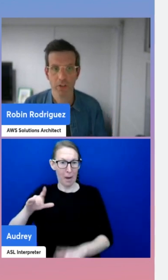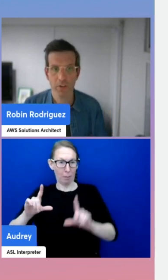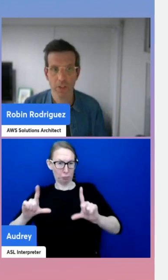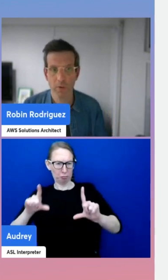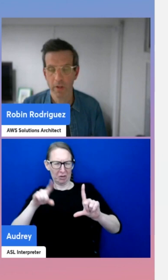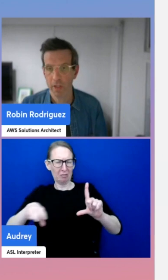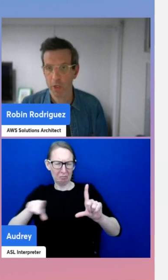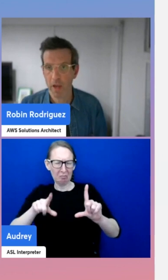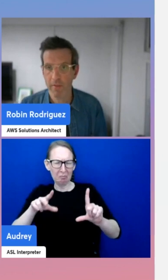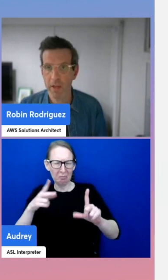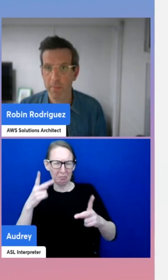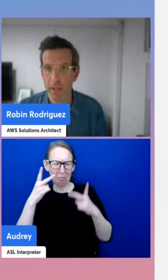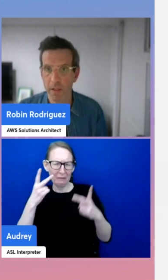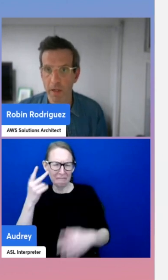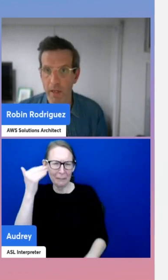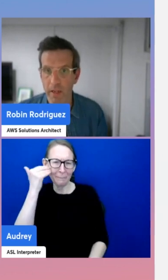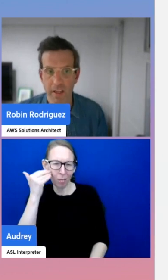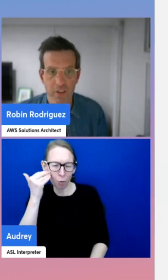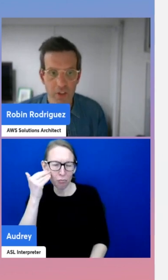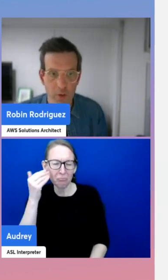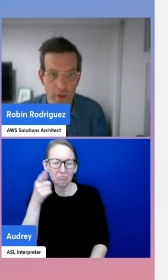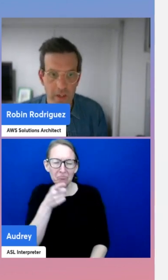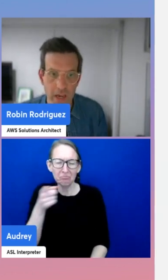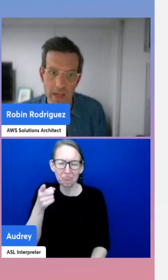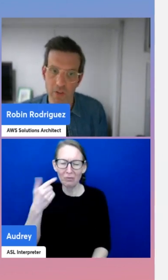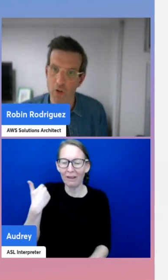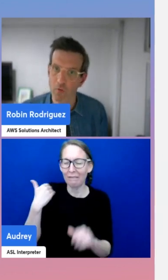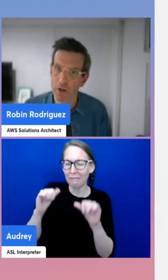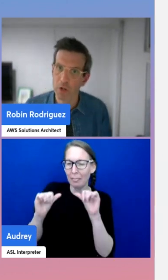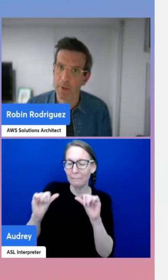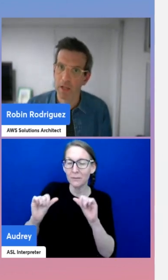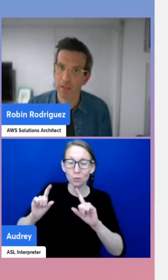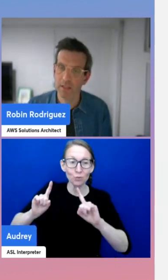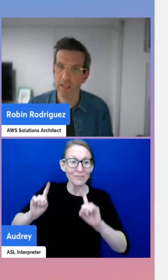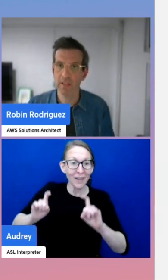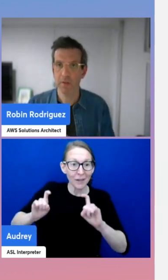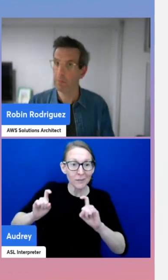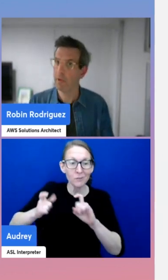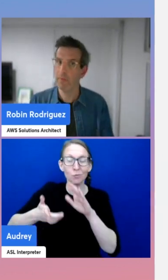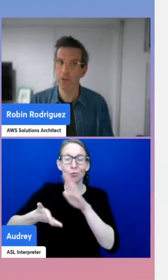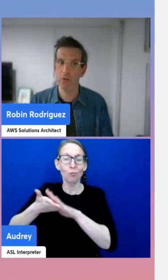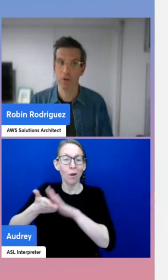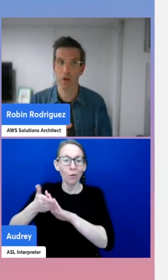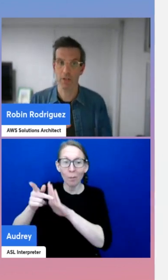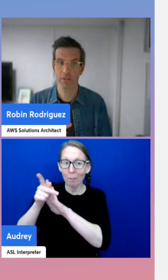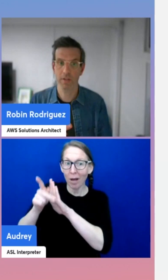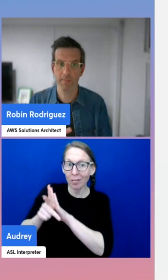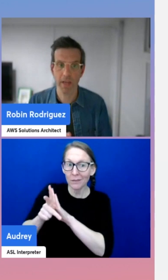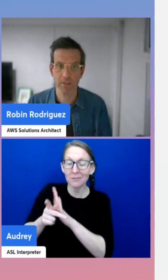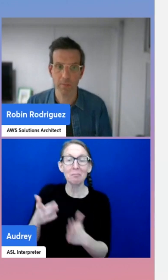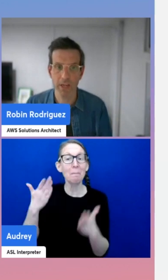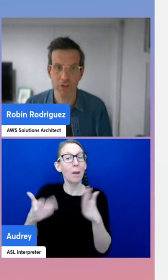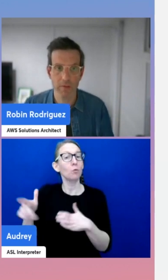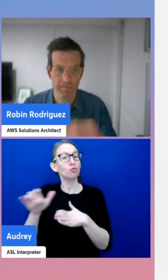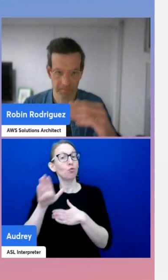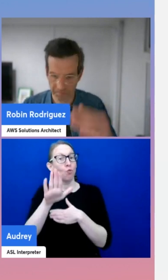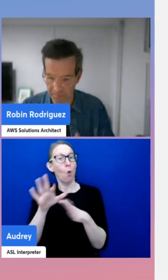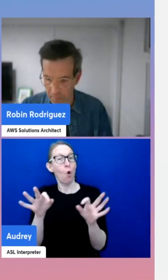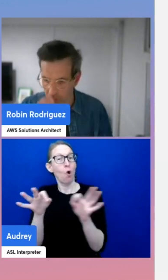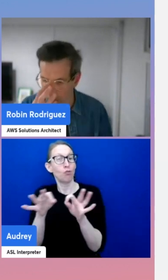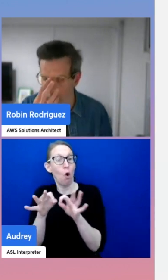familiar to you. You have the ability to test, run your policies, maybe you do cost